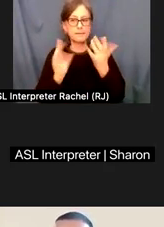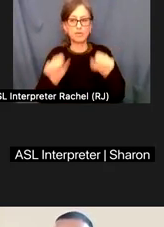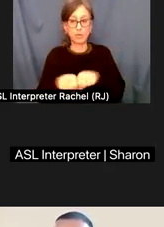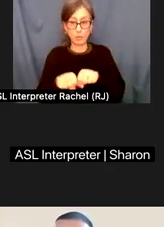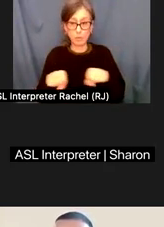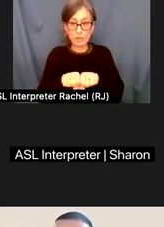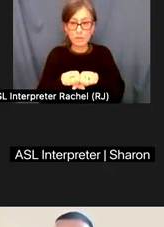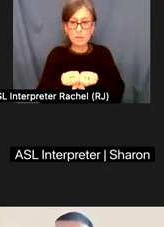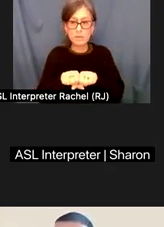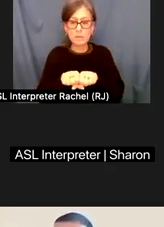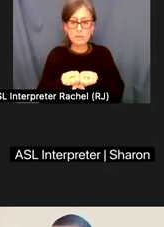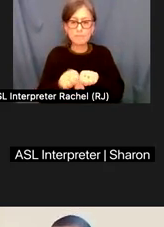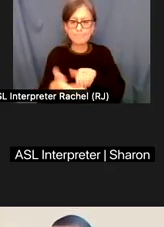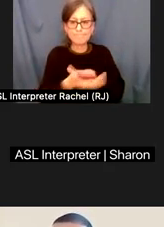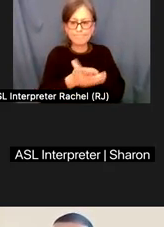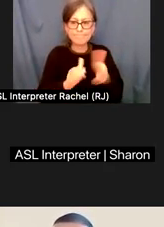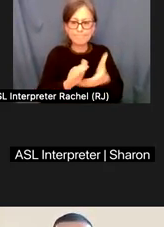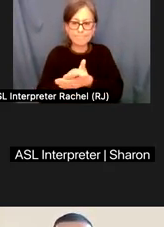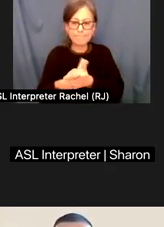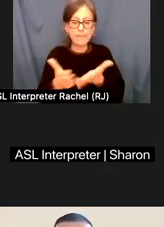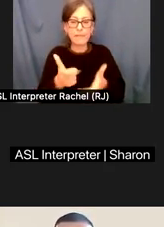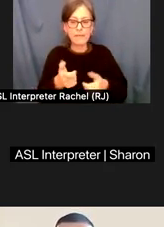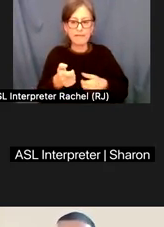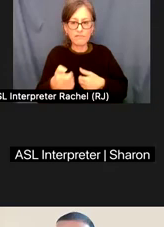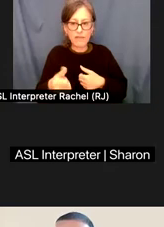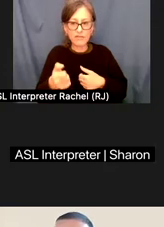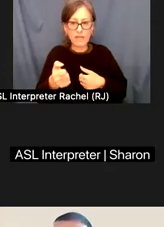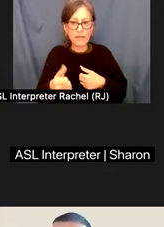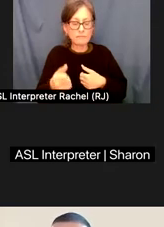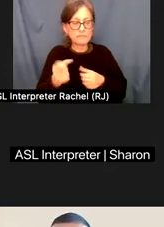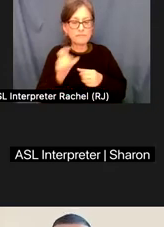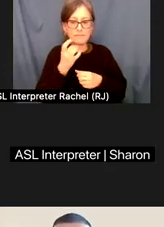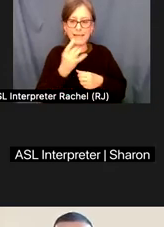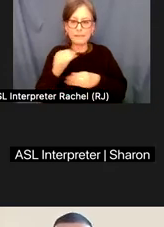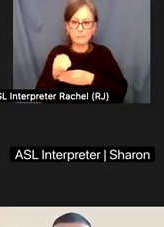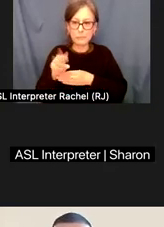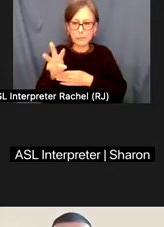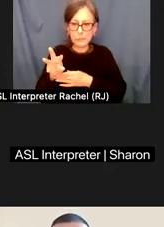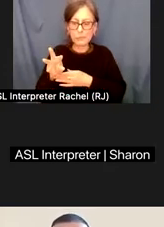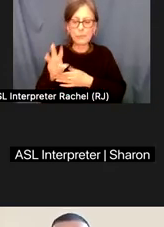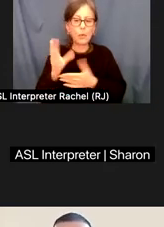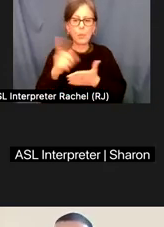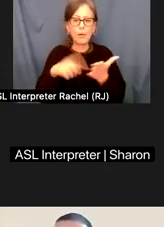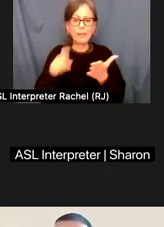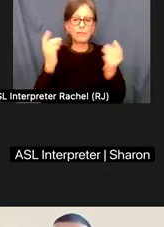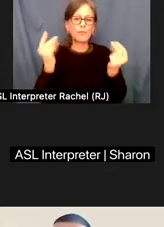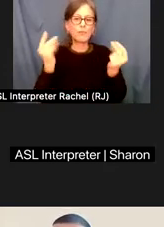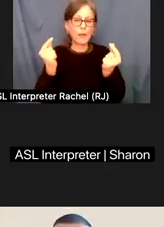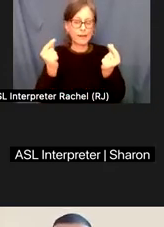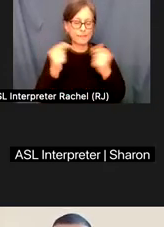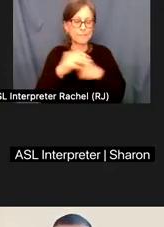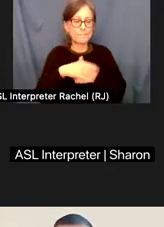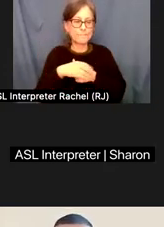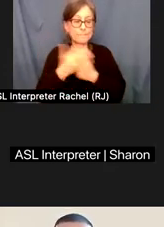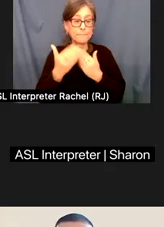shoes and, a flashlight perhaps, or any important things that we need immediate access to. So perhaps a bag under